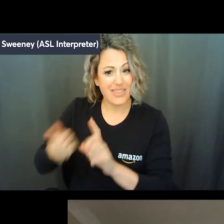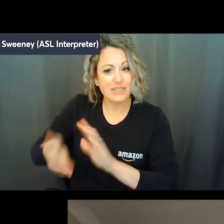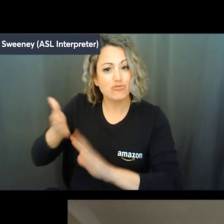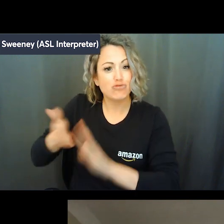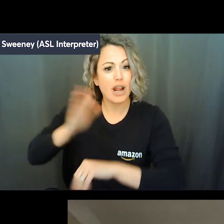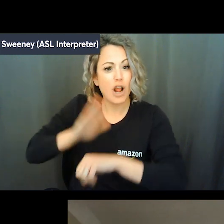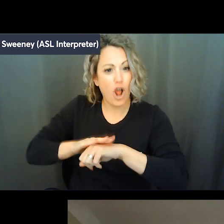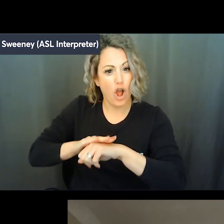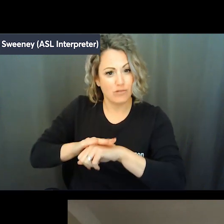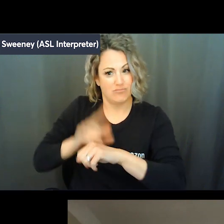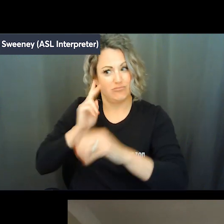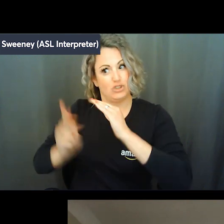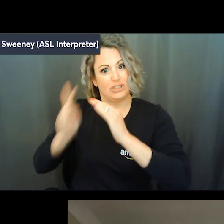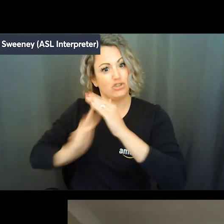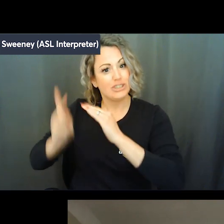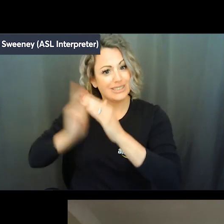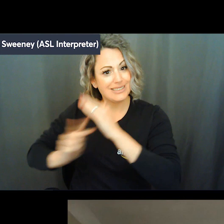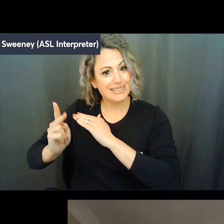predictions.